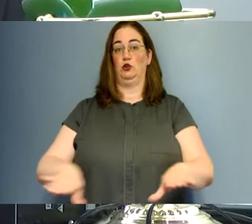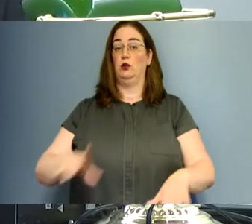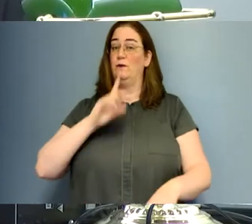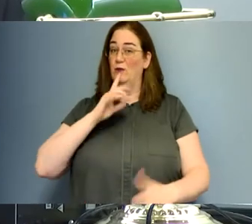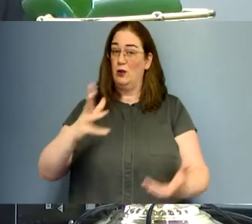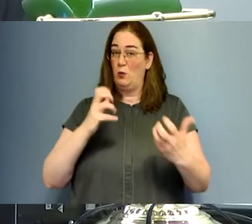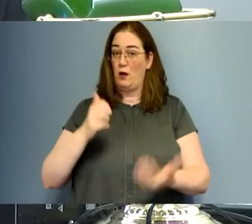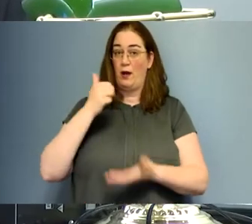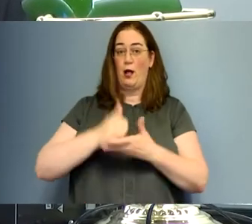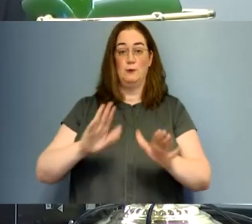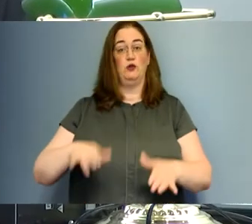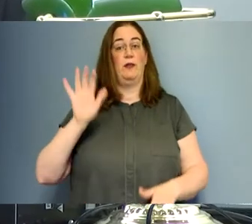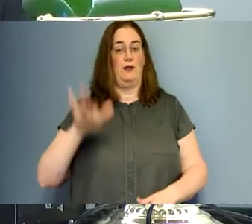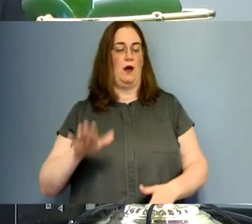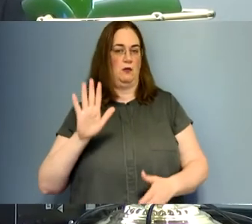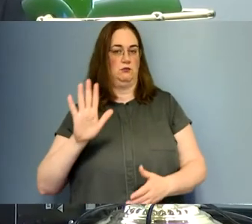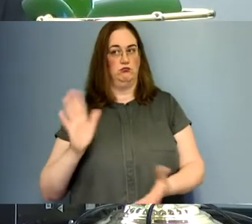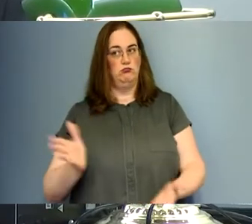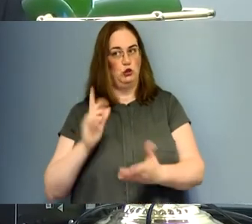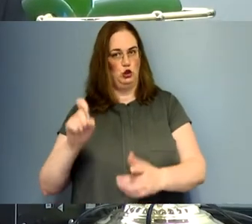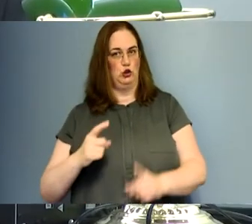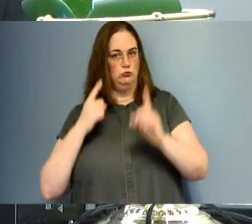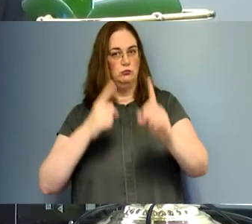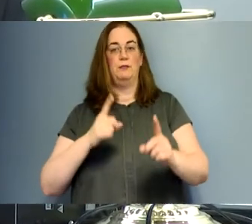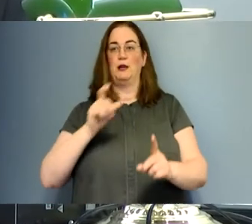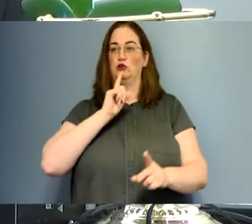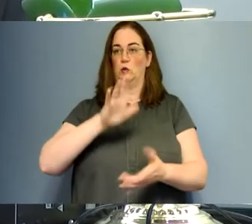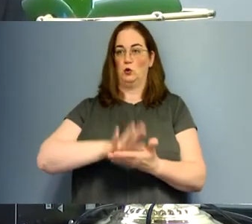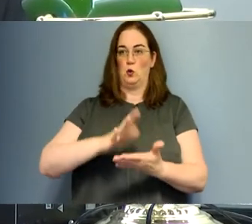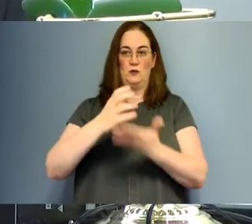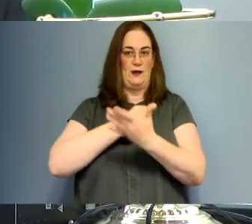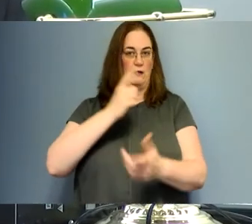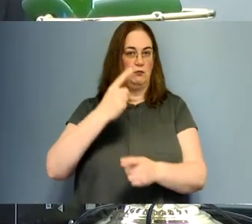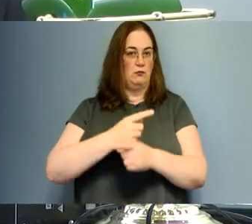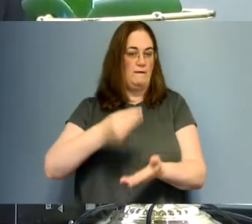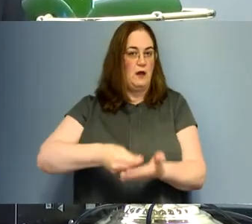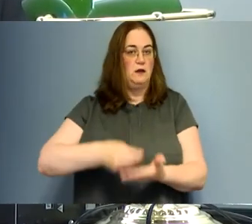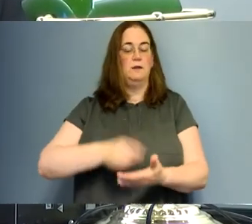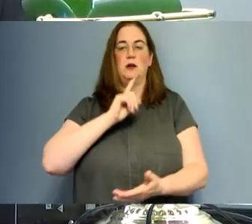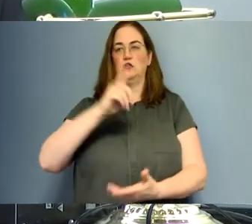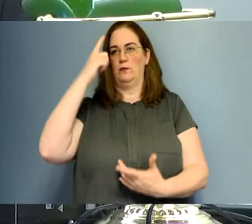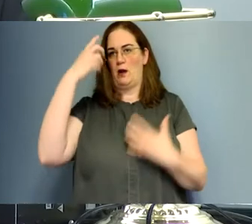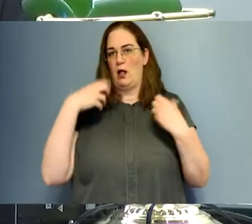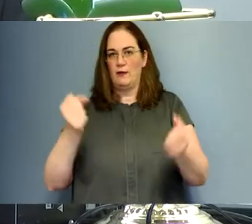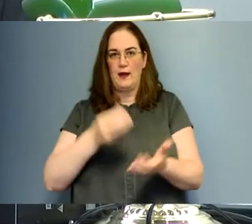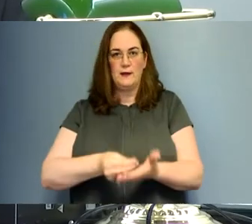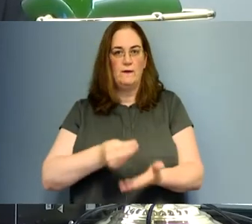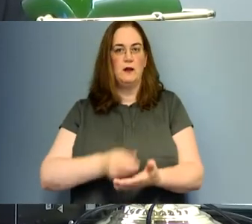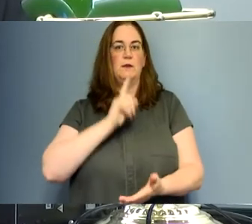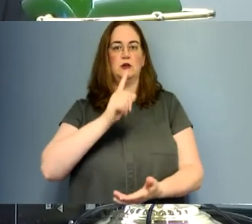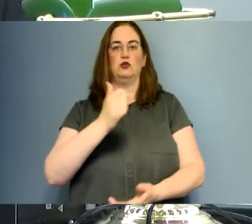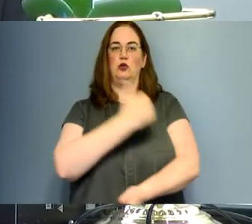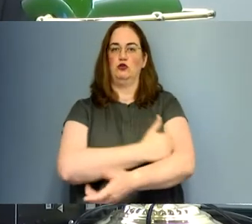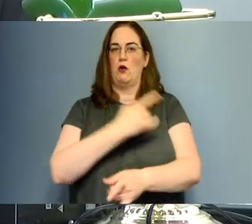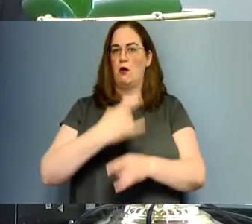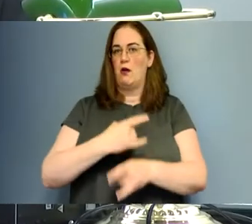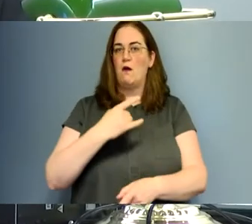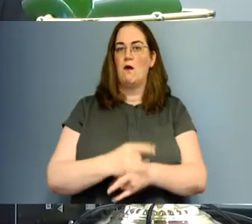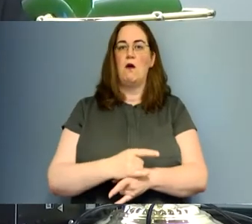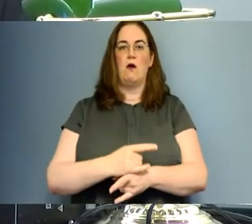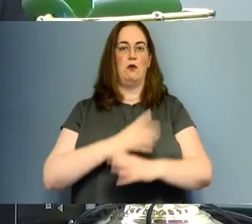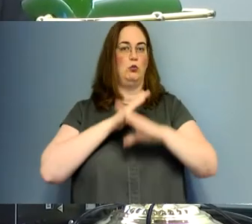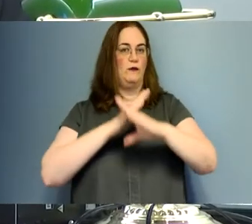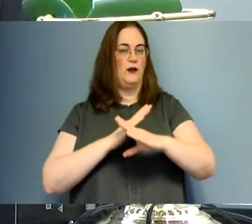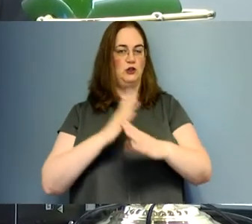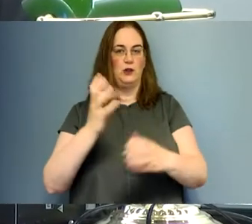children, that's what you should do. Make sure schools get the funding they need, make sure mental health gets the funding it needs, make sure drug and alcohol prevention